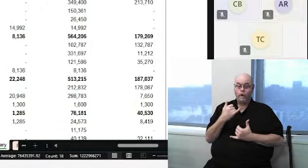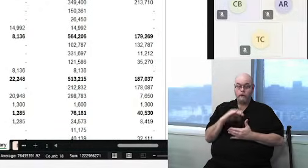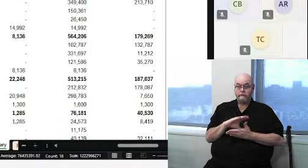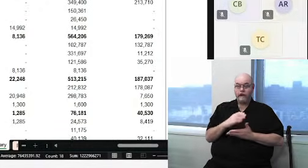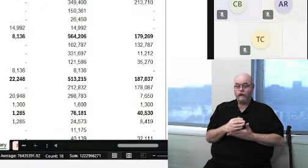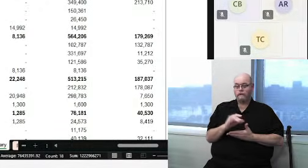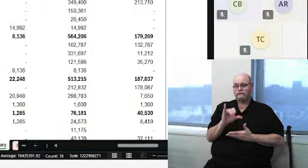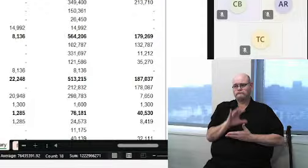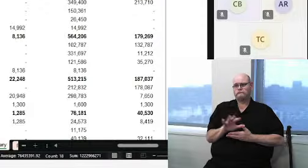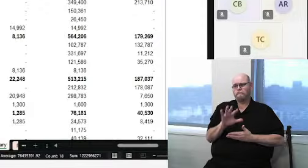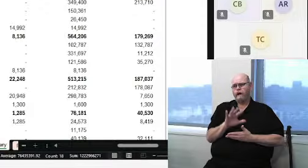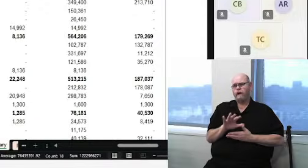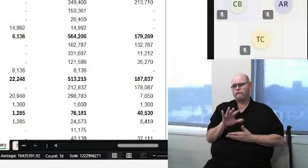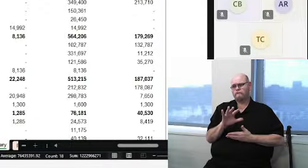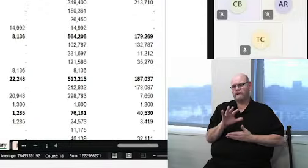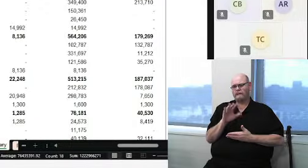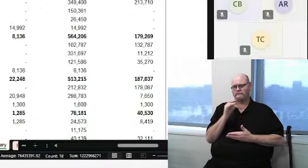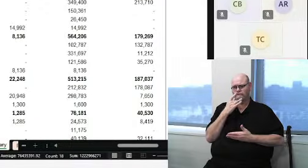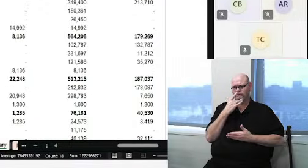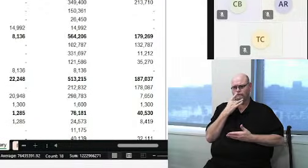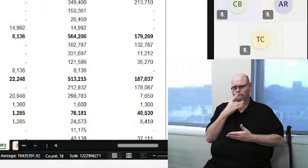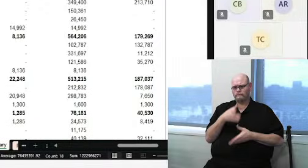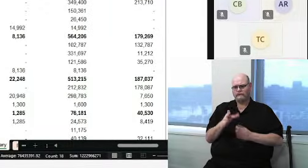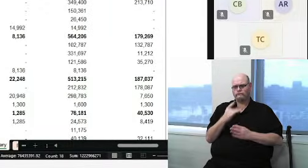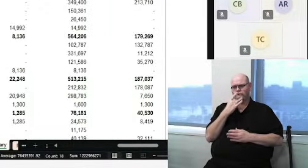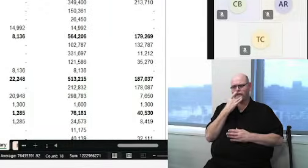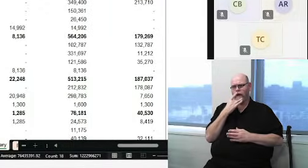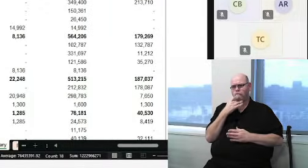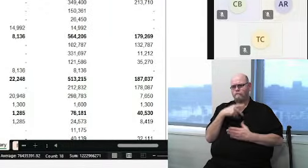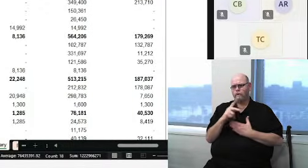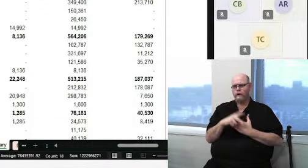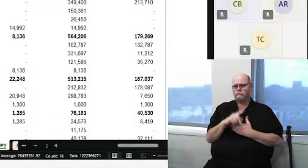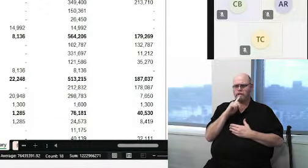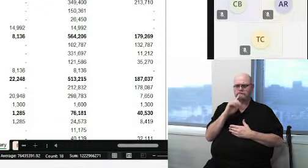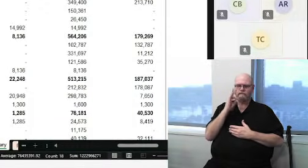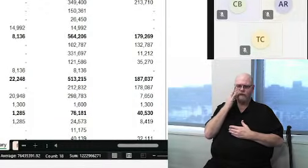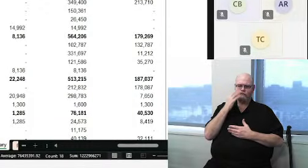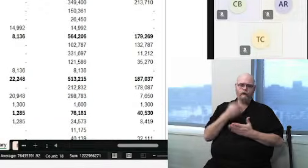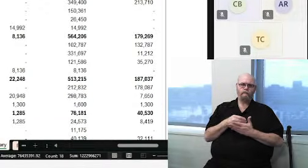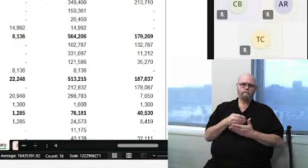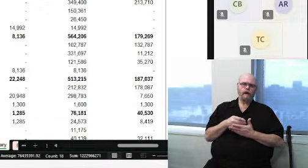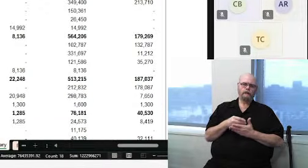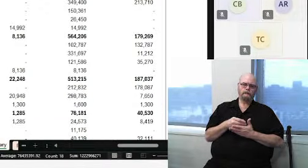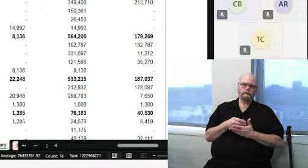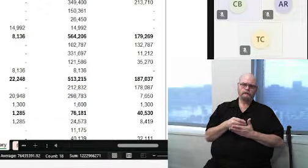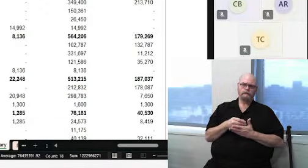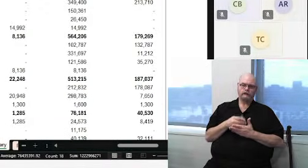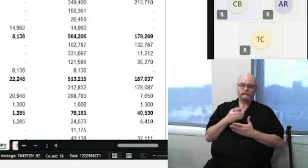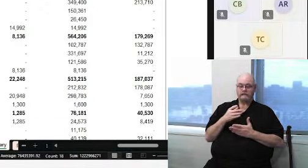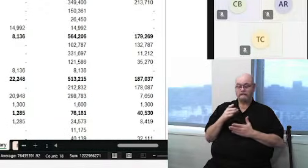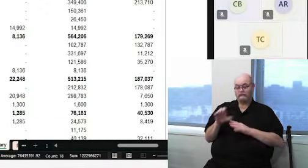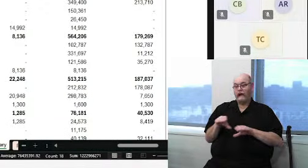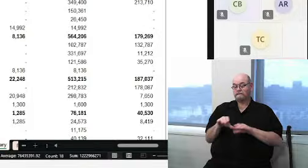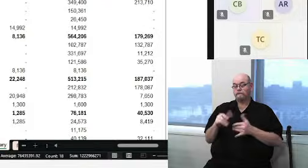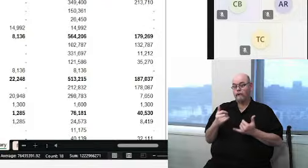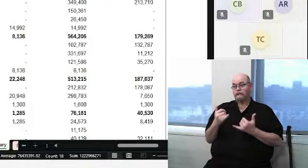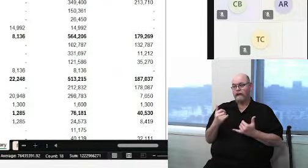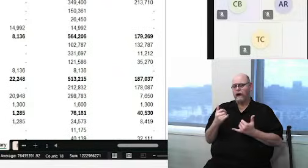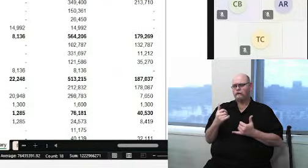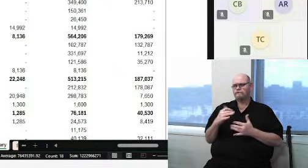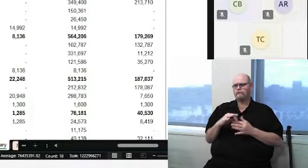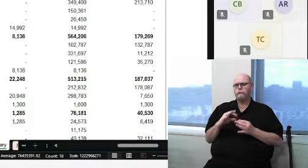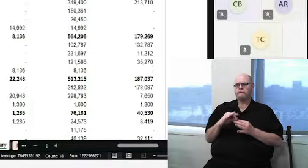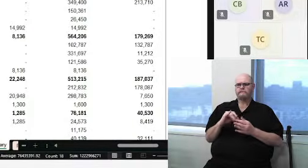current amount is about as the streetlight program is the federal funded side of it is active right